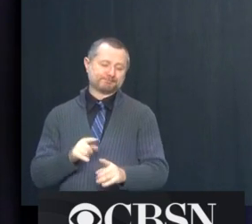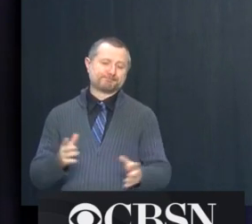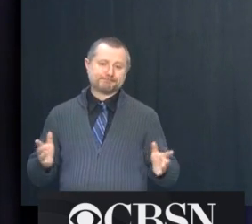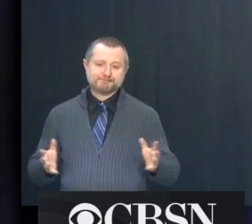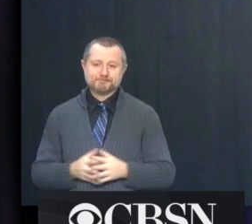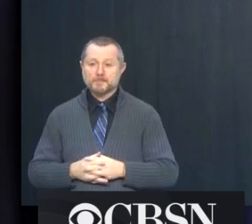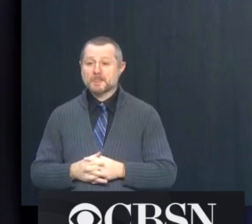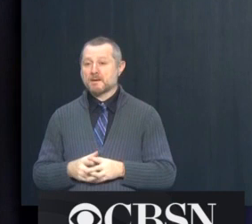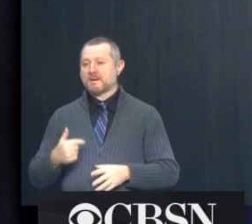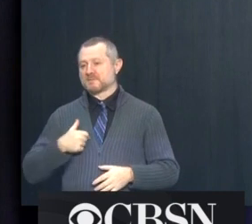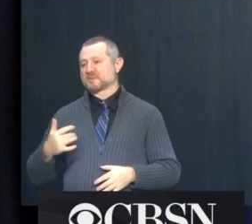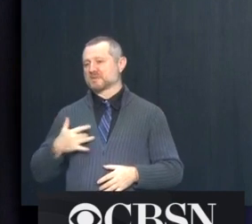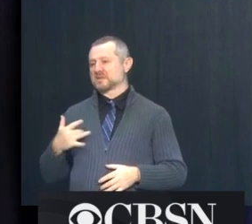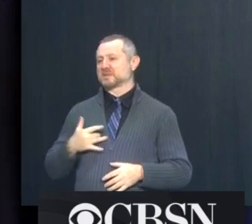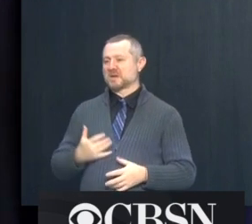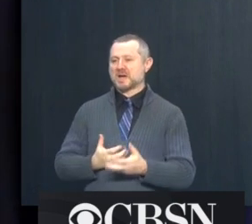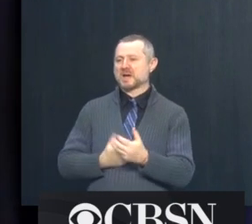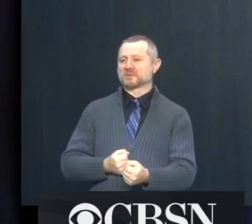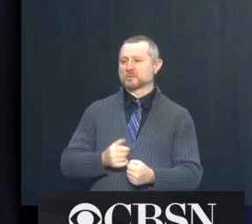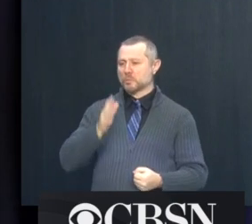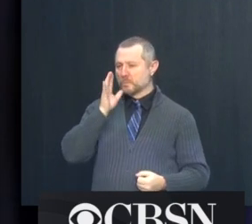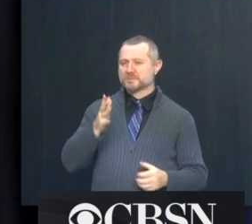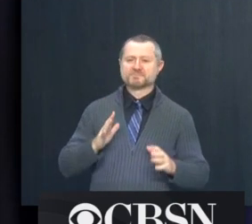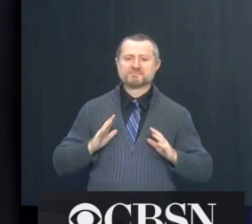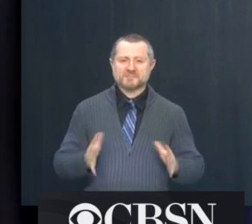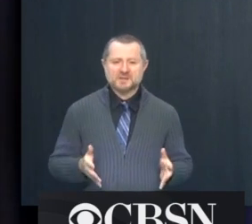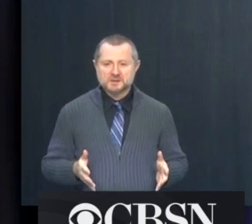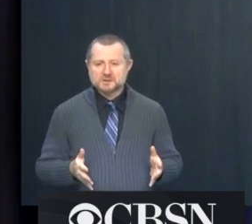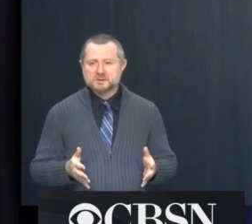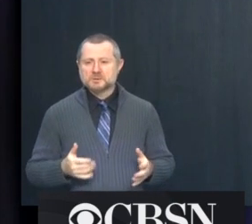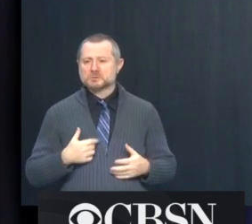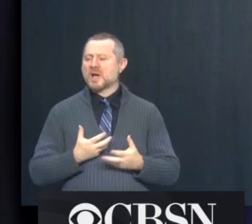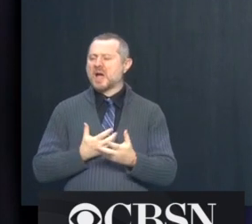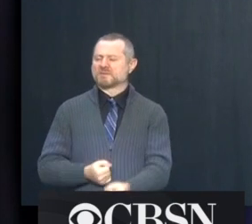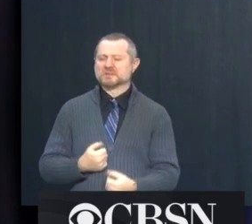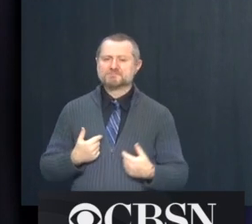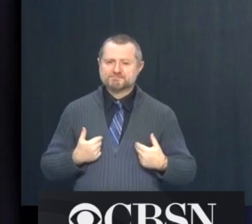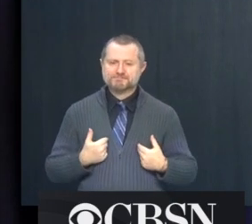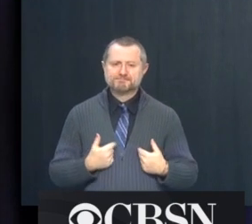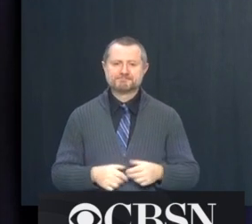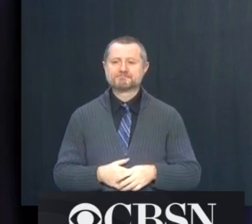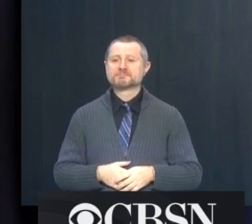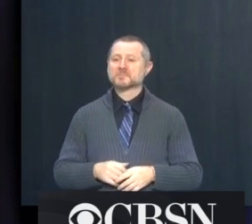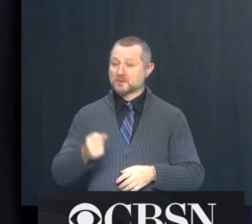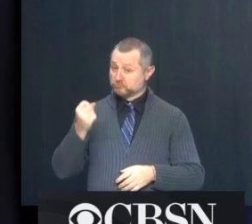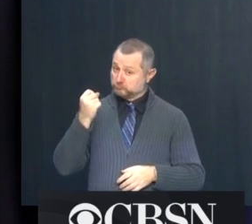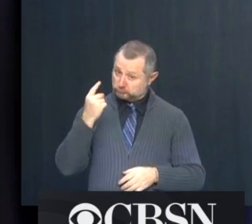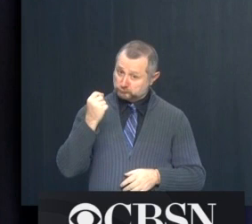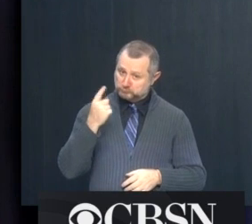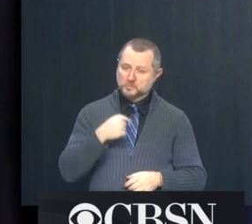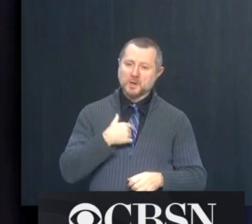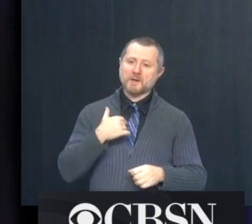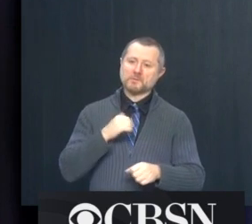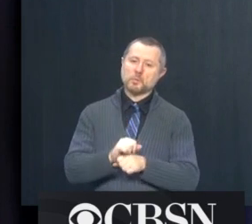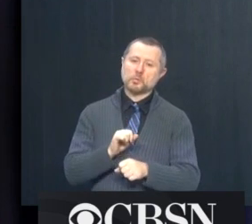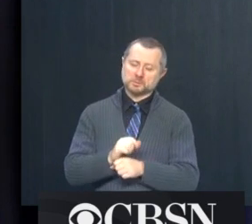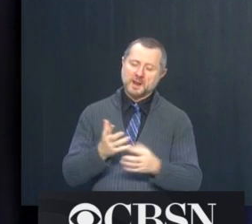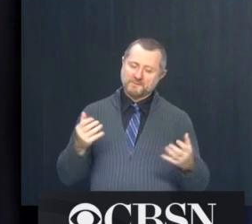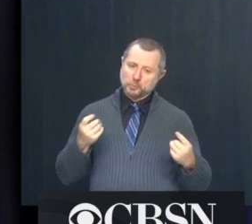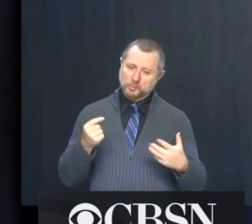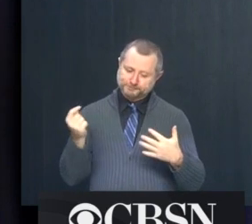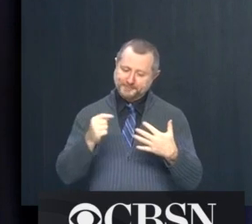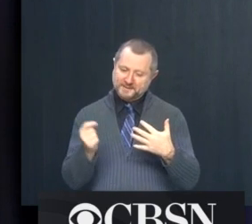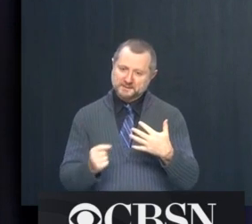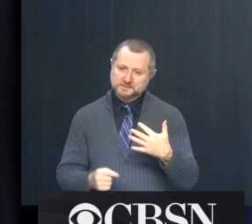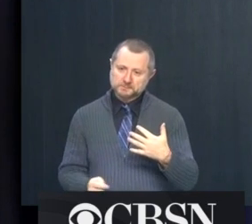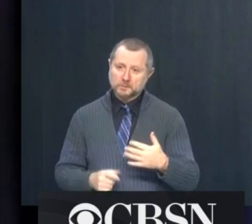to be fine here on all of this, but we have our work cut out for us. I mean, you can't just